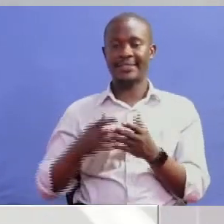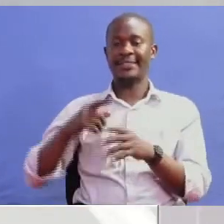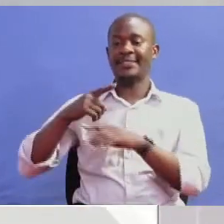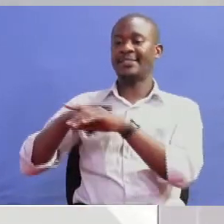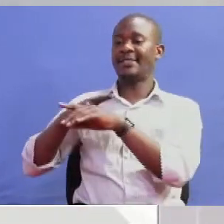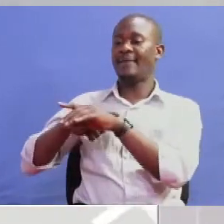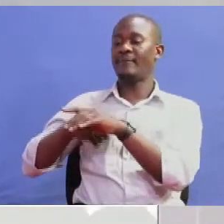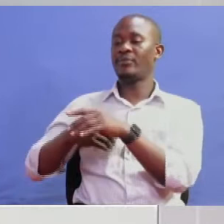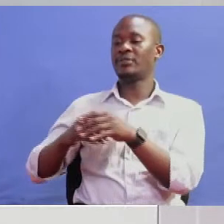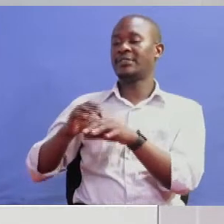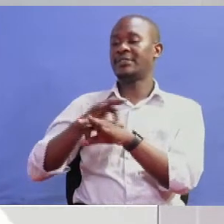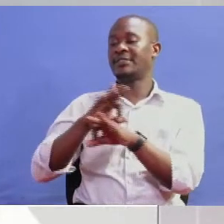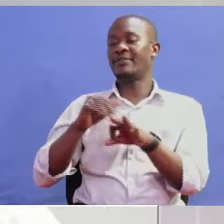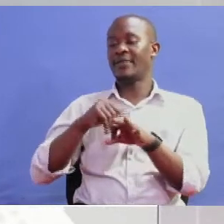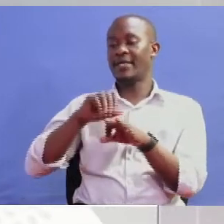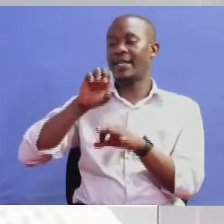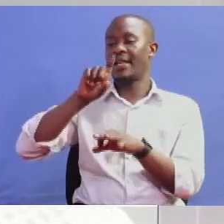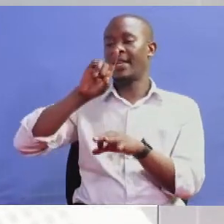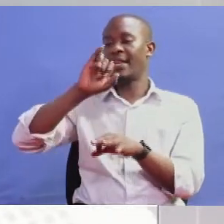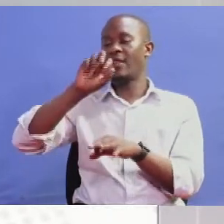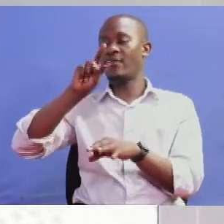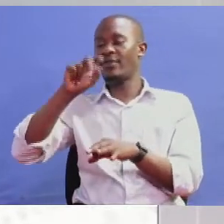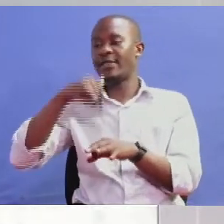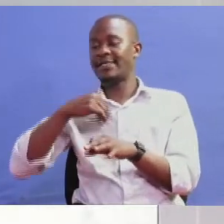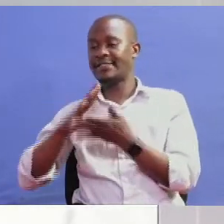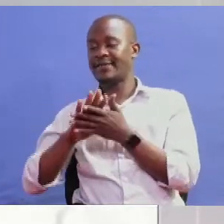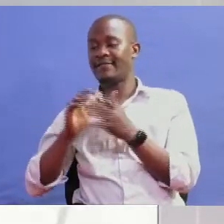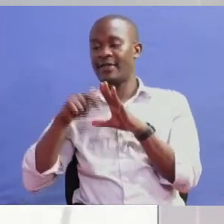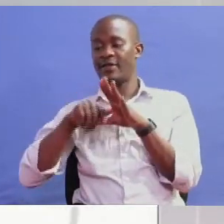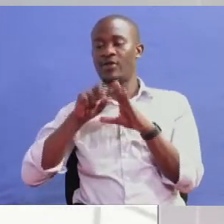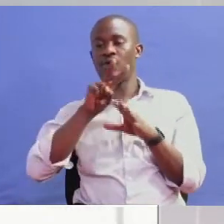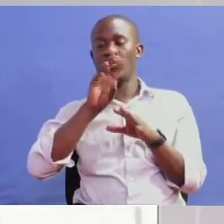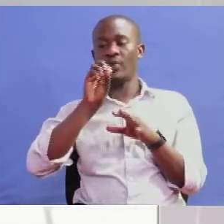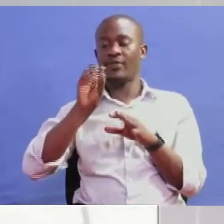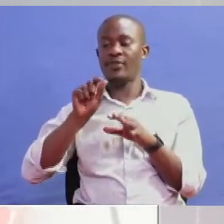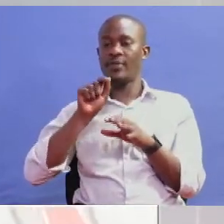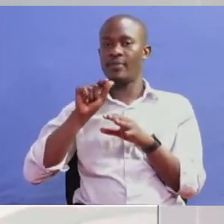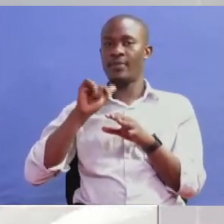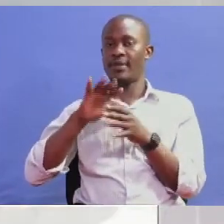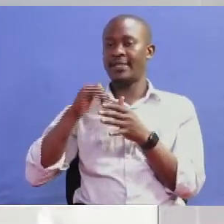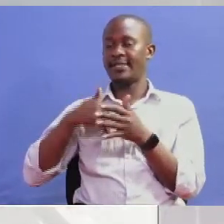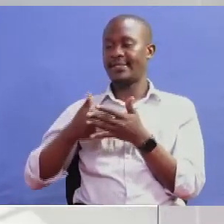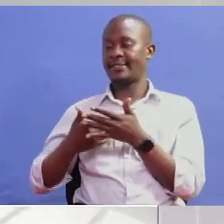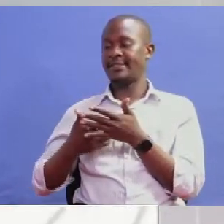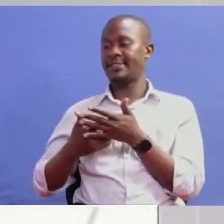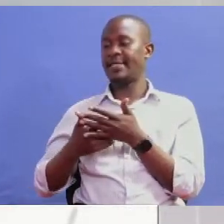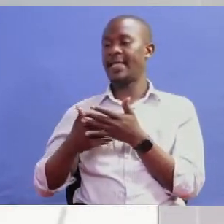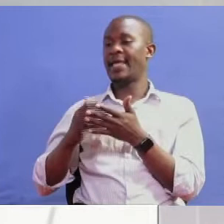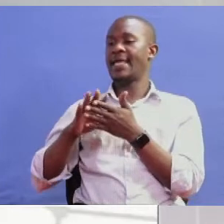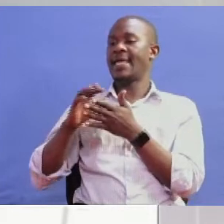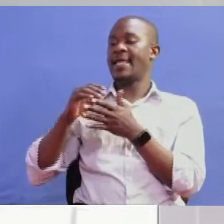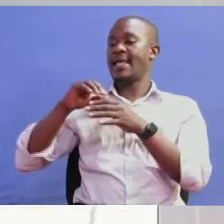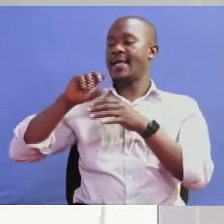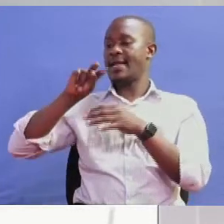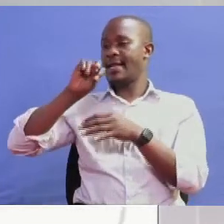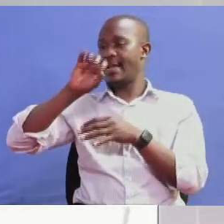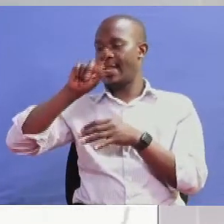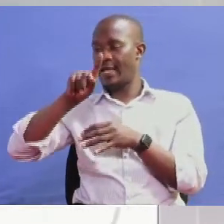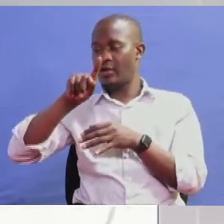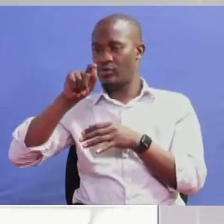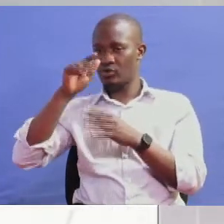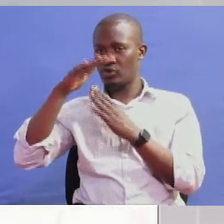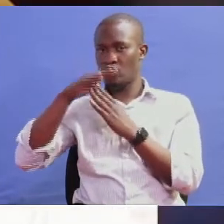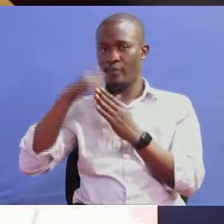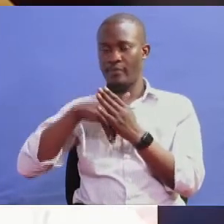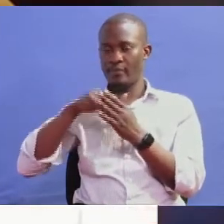Stadium in Lyon, France. Gareth Anscobe scored 23 points for Wales as Gareth Davies and Nick Tompkins